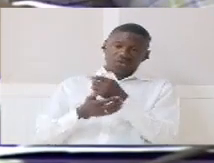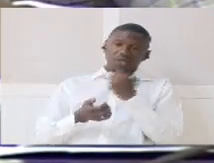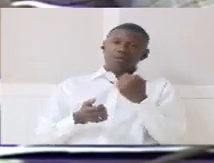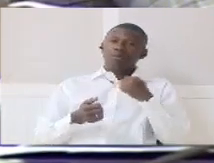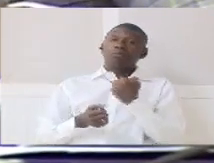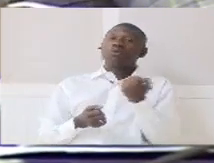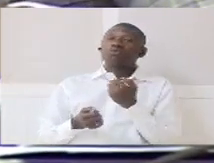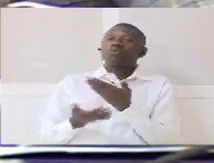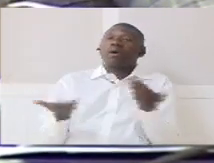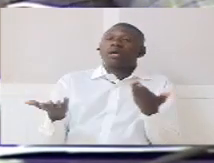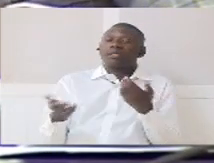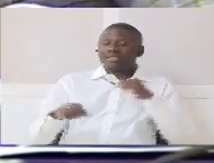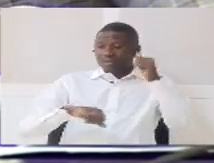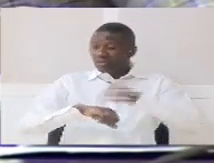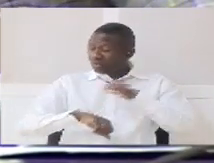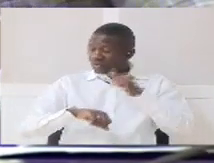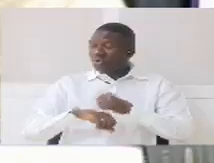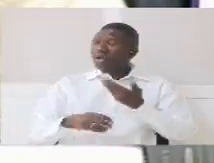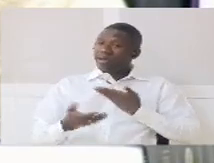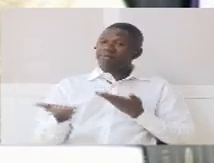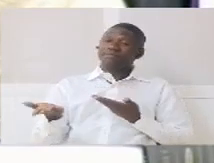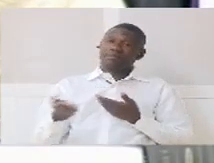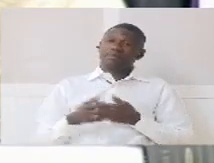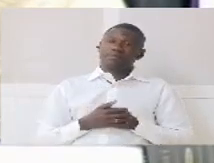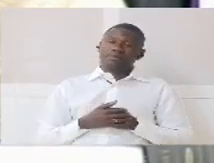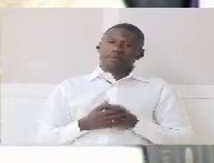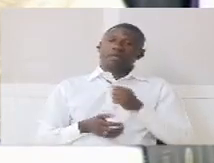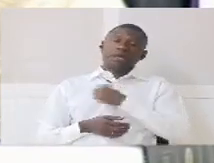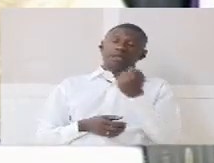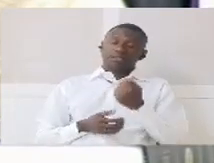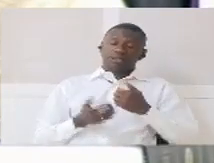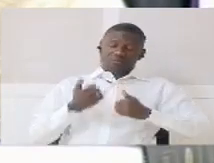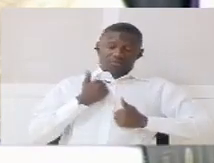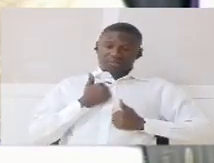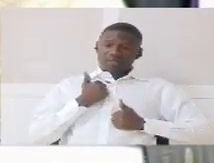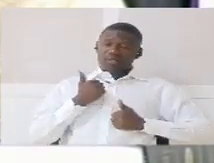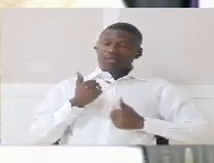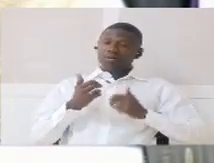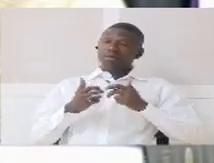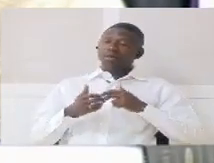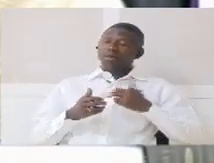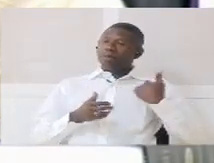torture. And the prison authorities would cover it up.